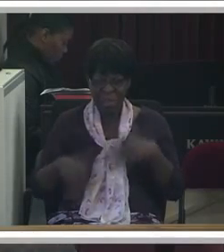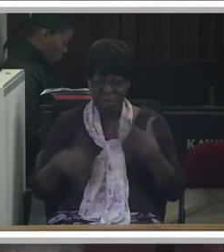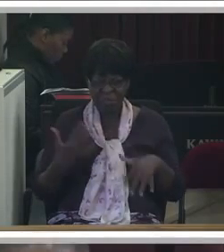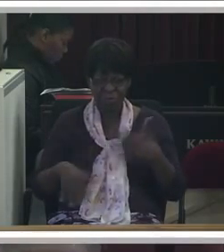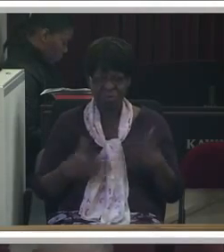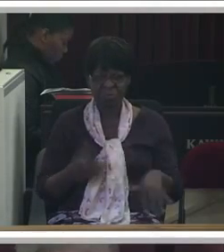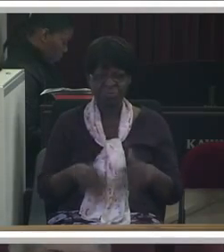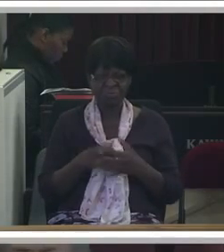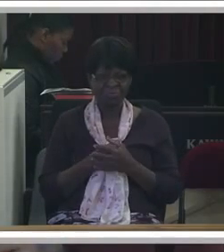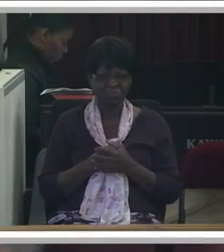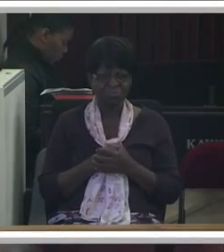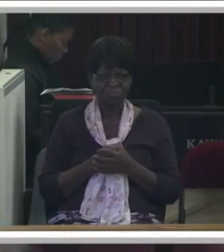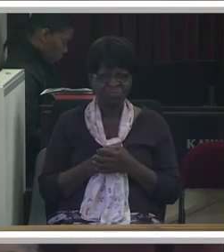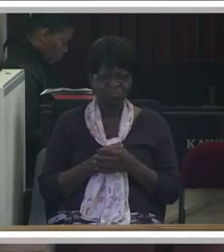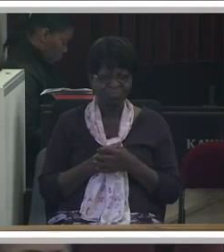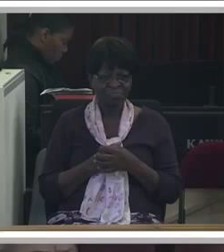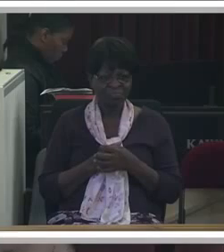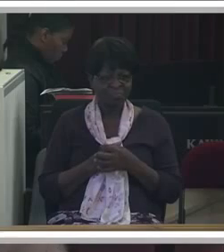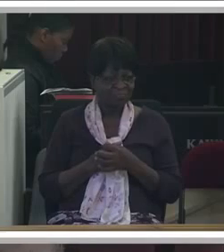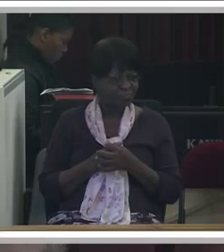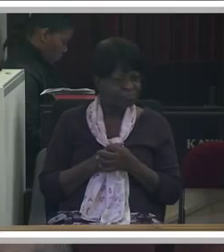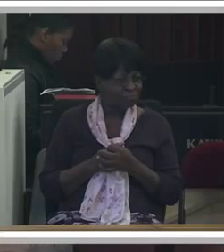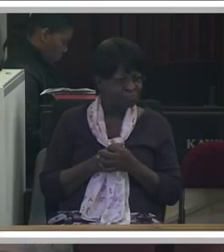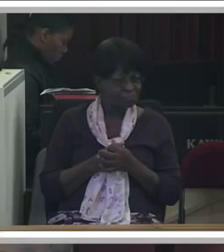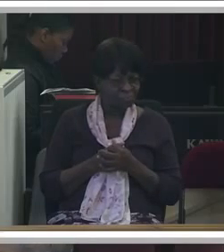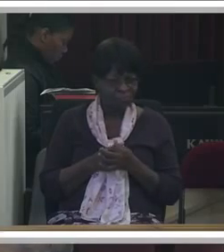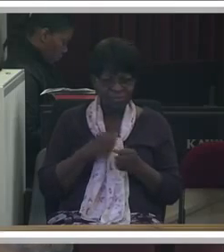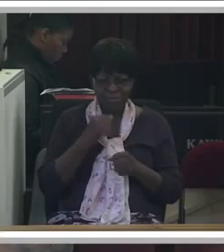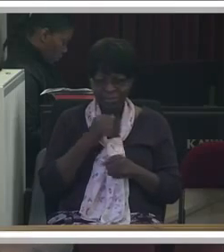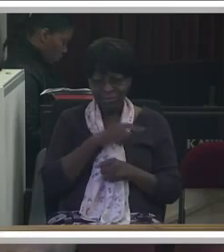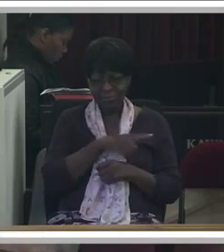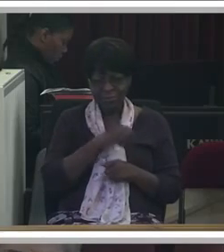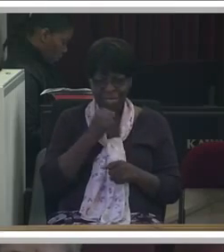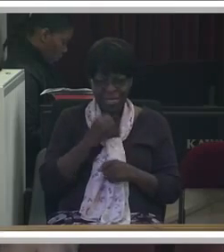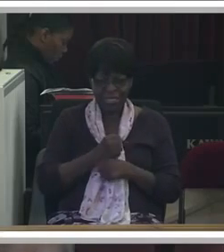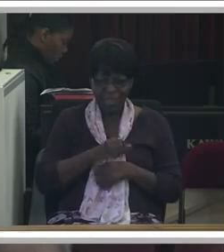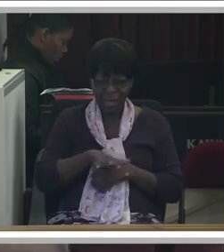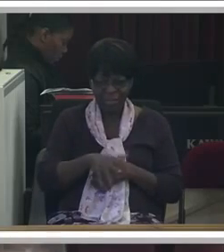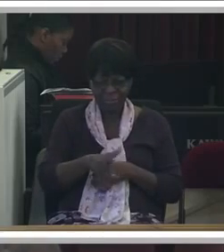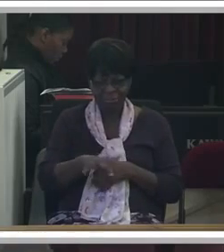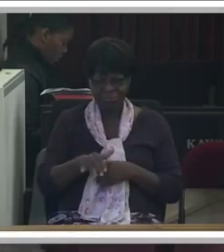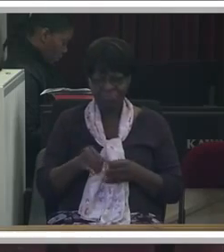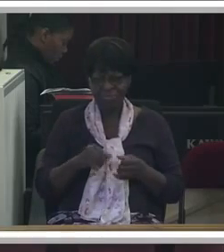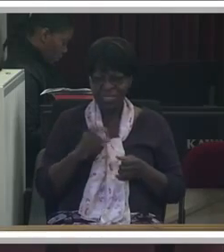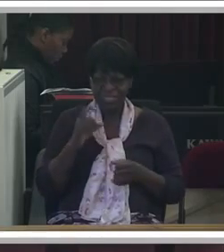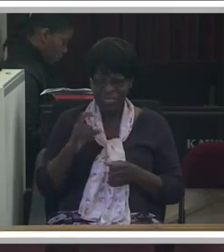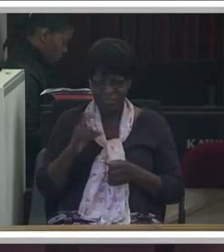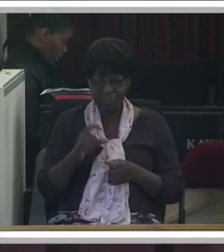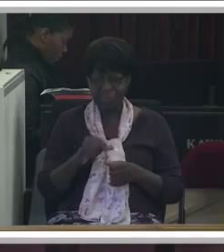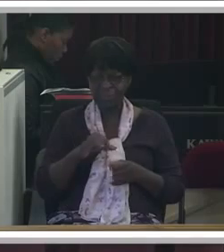I thank my God that when Jesus Christ comes back,